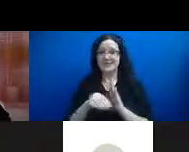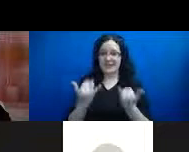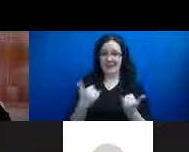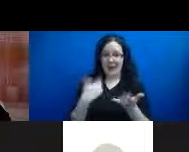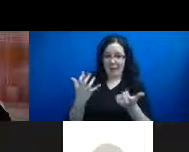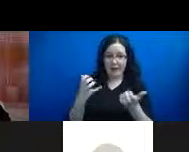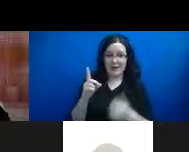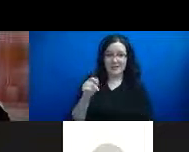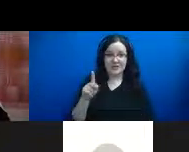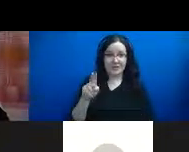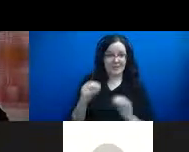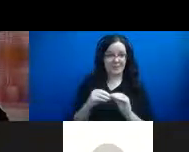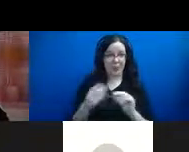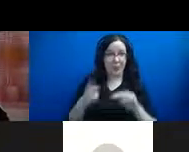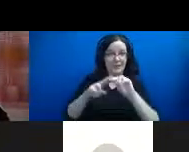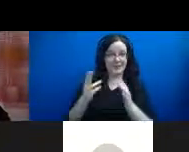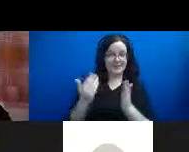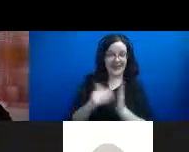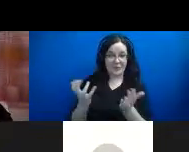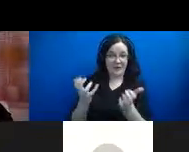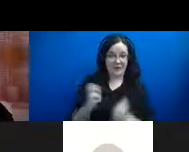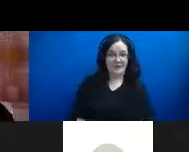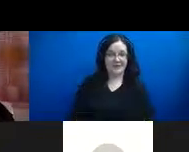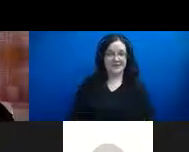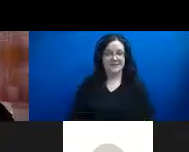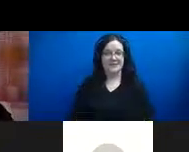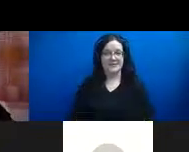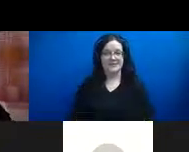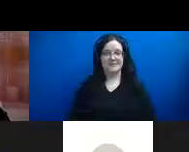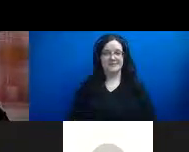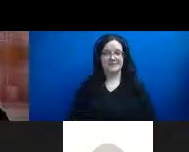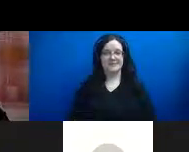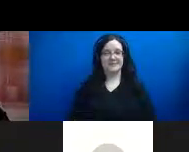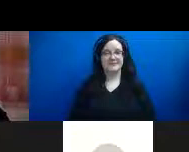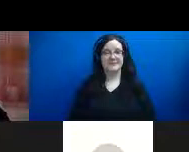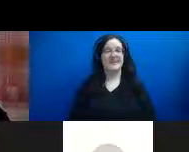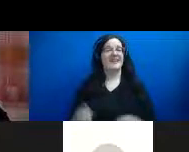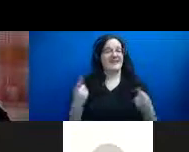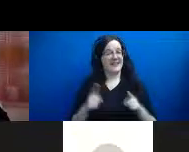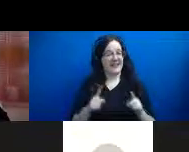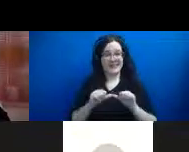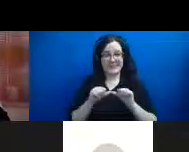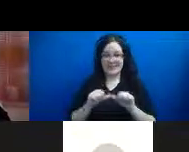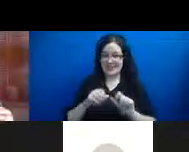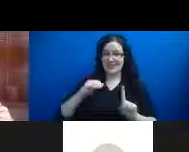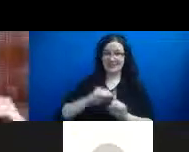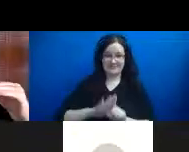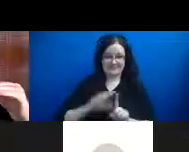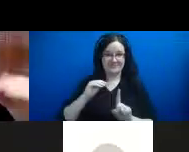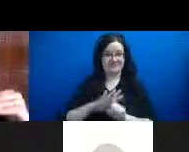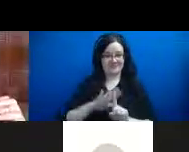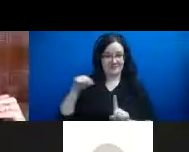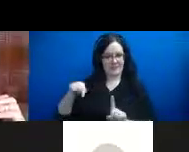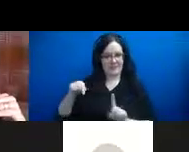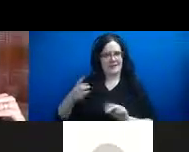more. If we're exposed chronically to something that increases dopamine